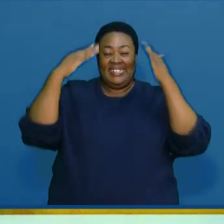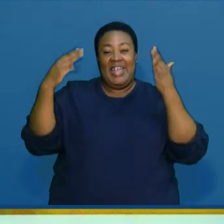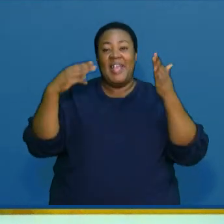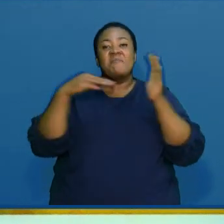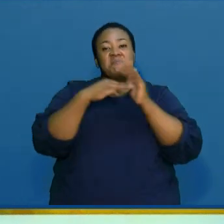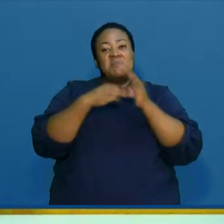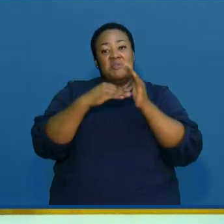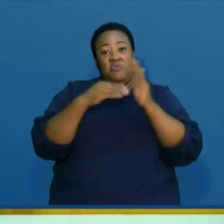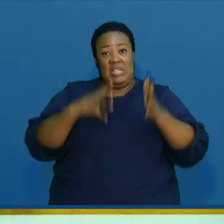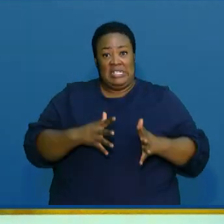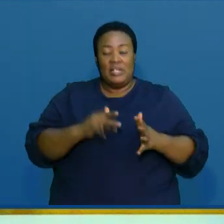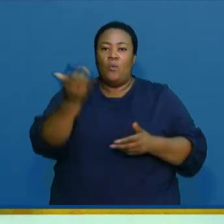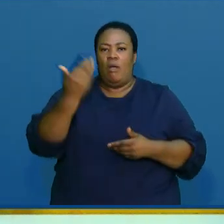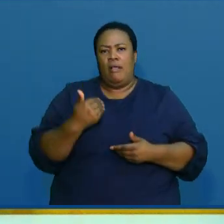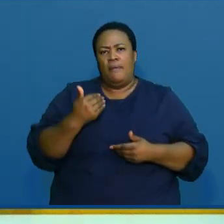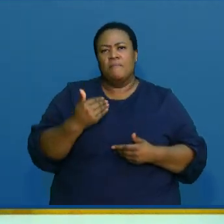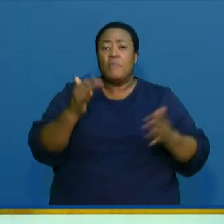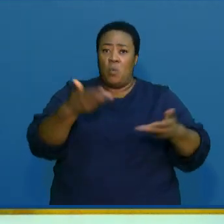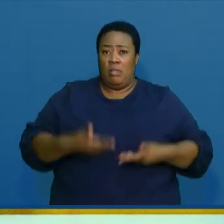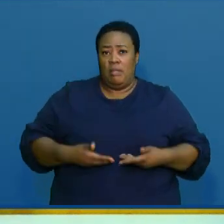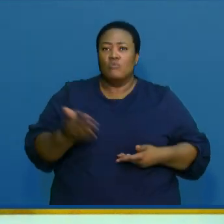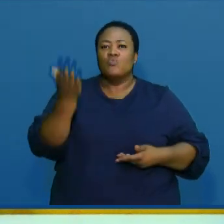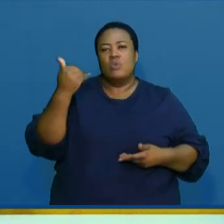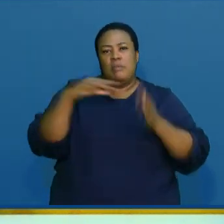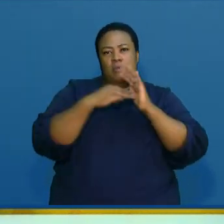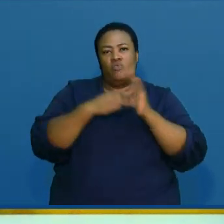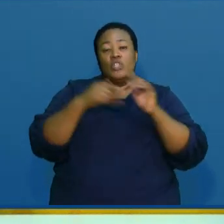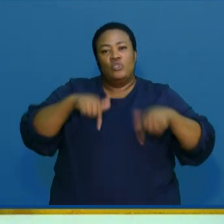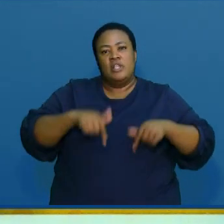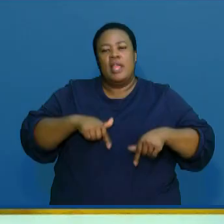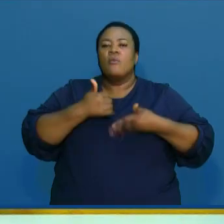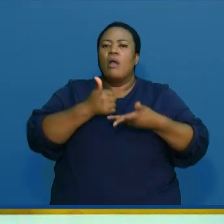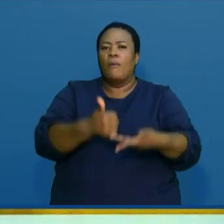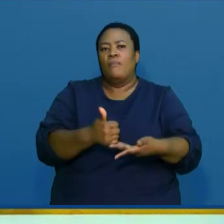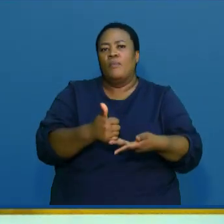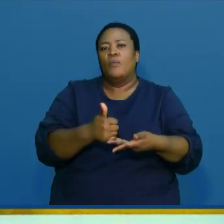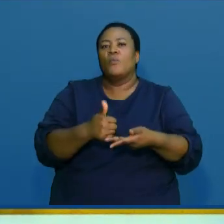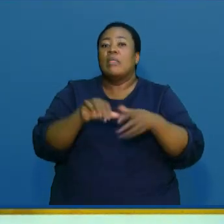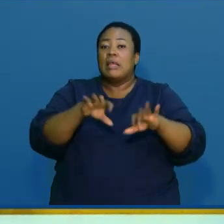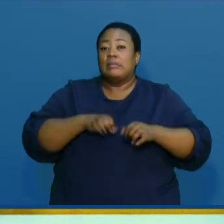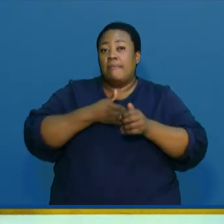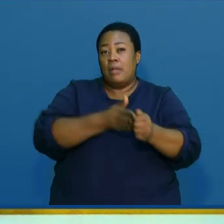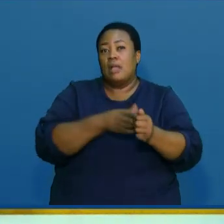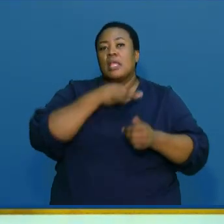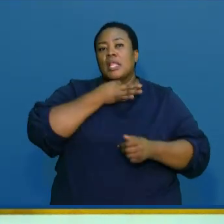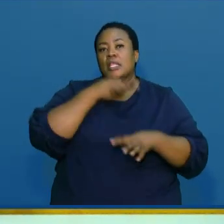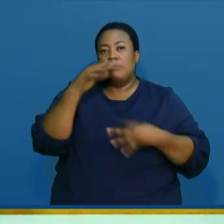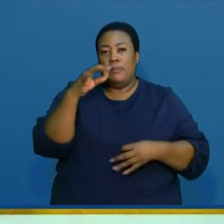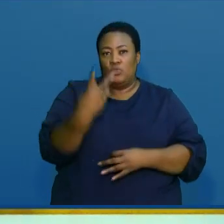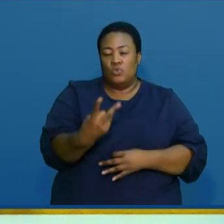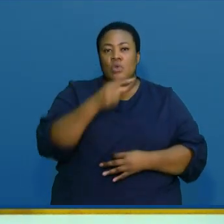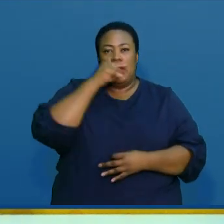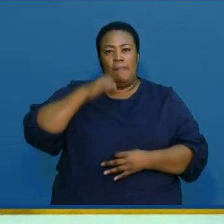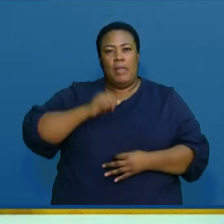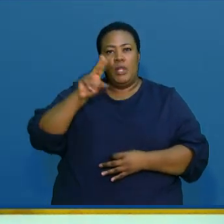Matrics, welcome to Woza Matrics. Today we are assisting you with your exam guide for English Paper 2. My name is Luni and